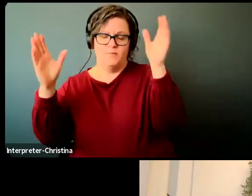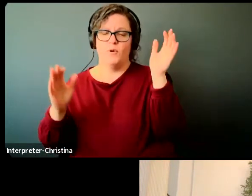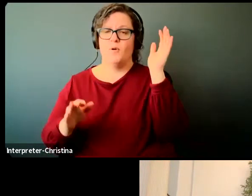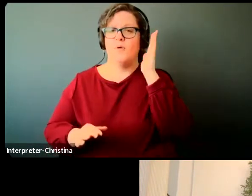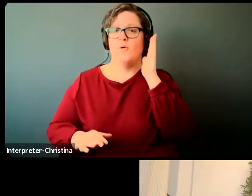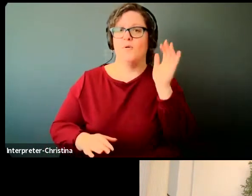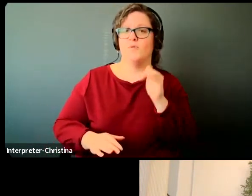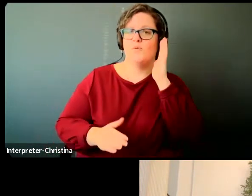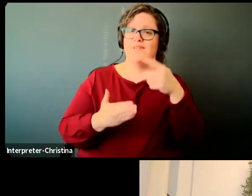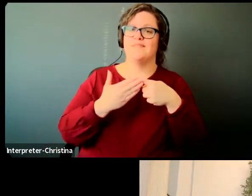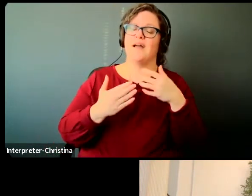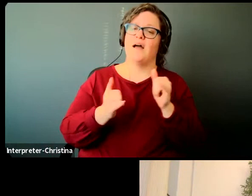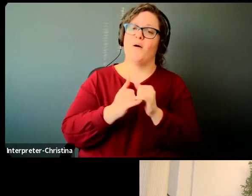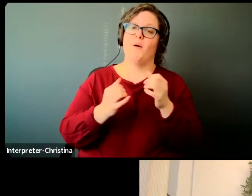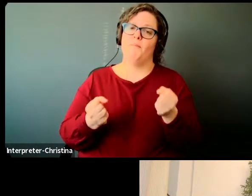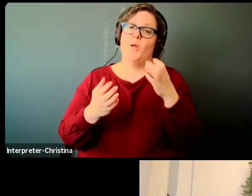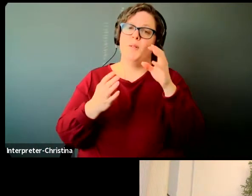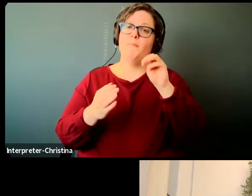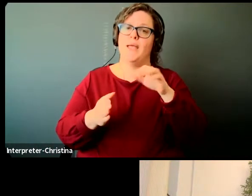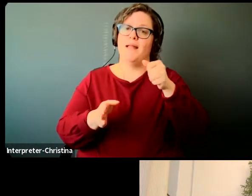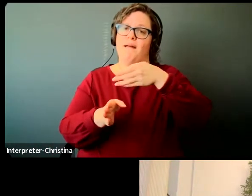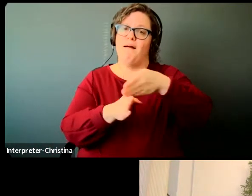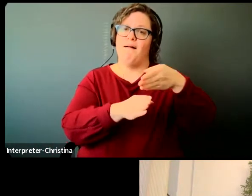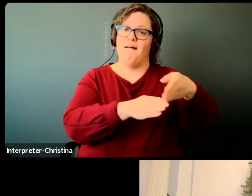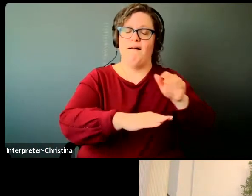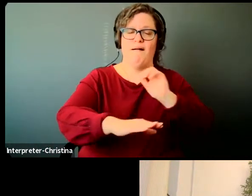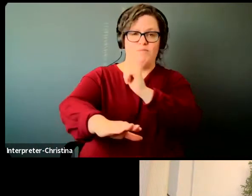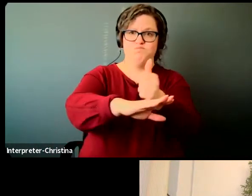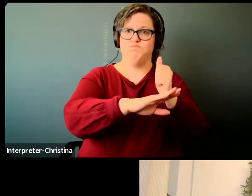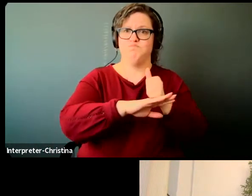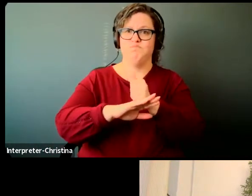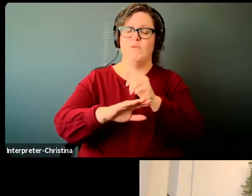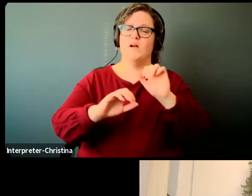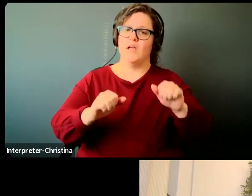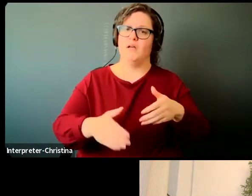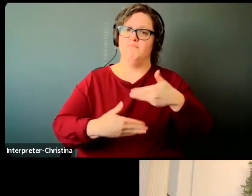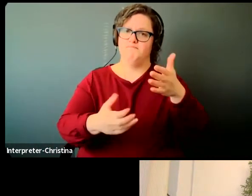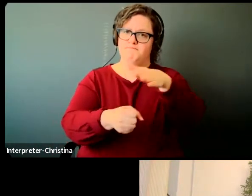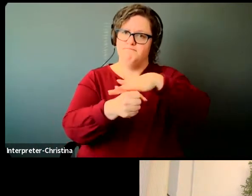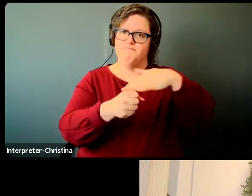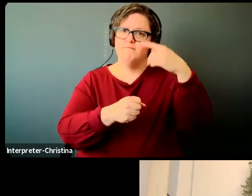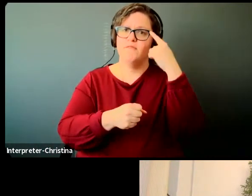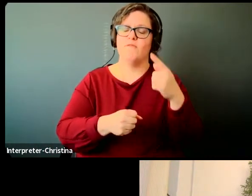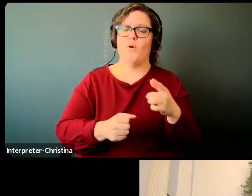site for new strategies of selfhood, representation, kinship, and resistance.